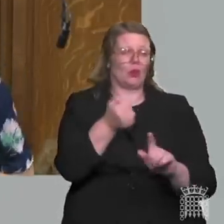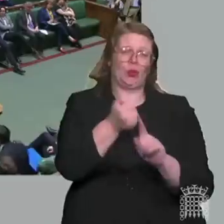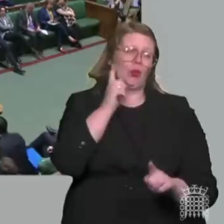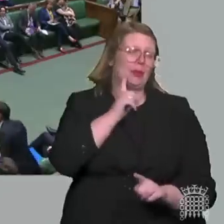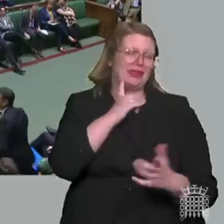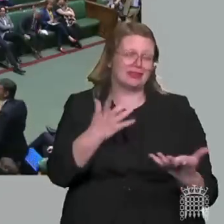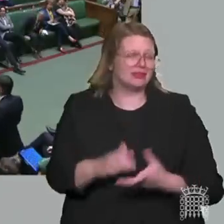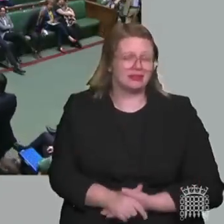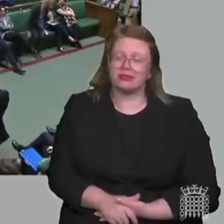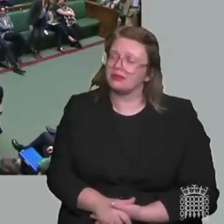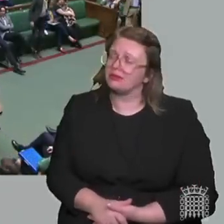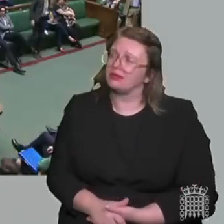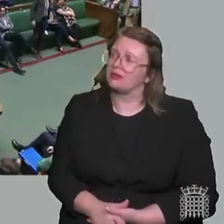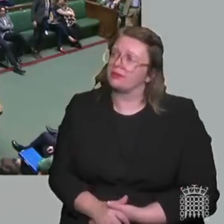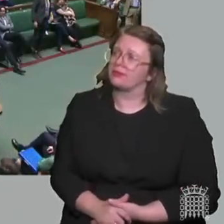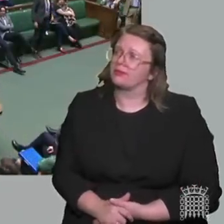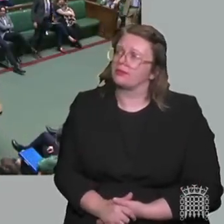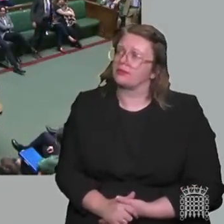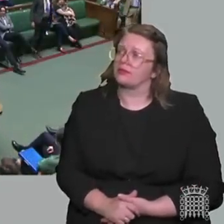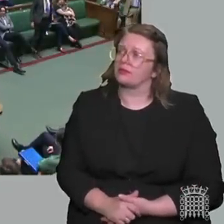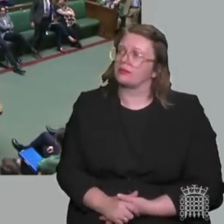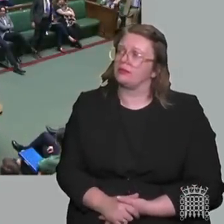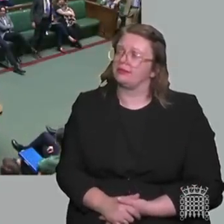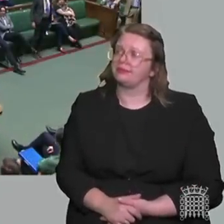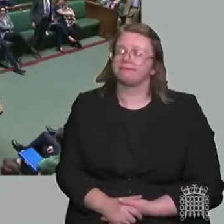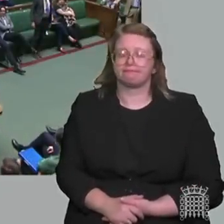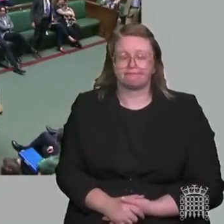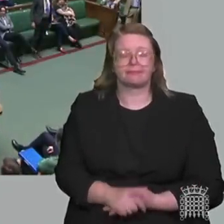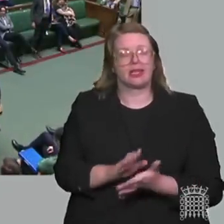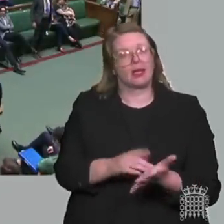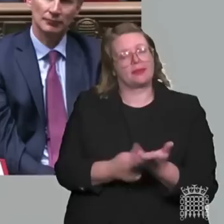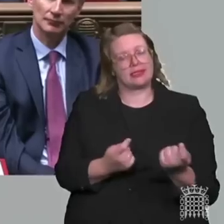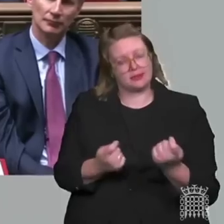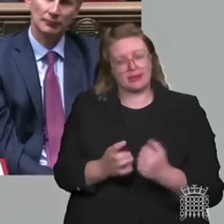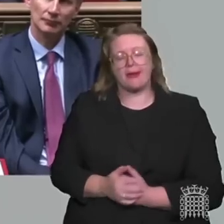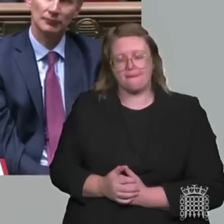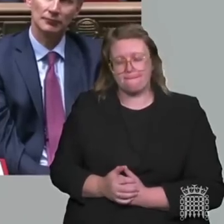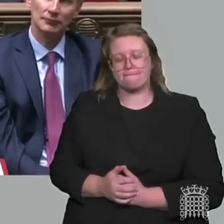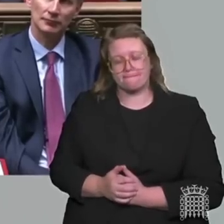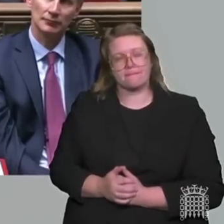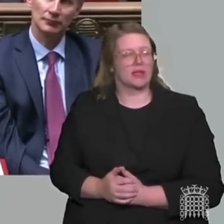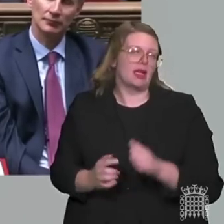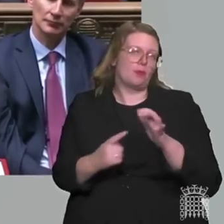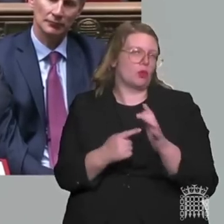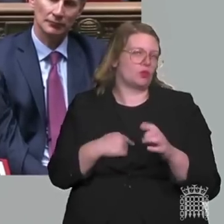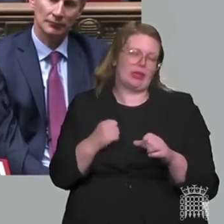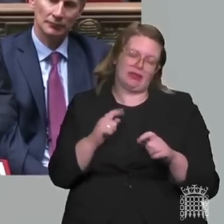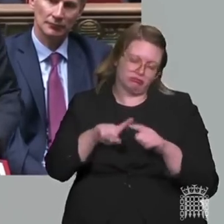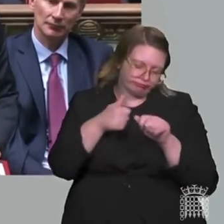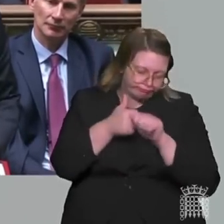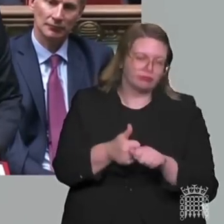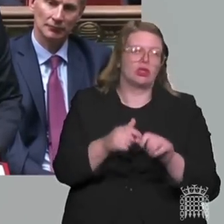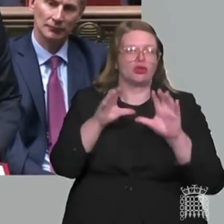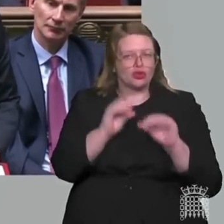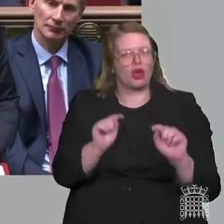Ireland. Well, Mr. Speaker, I join with the Honourable Lady in saying that it's absolutely right that we do everything to stamp out